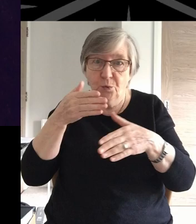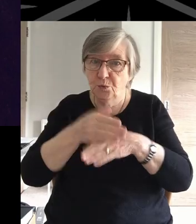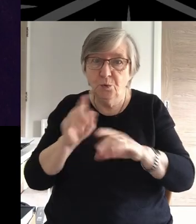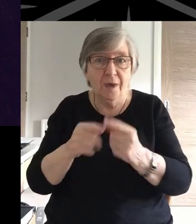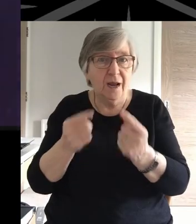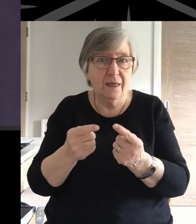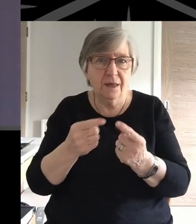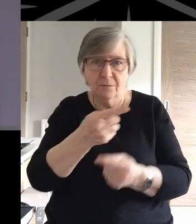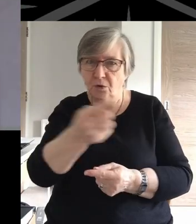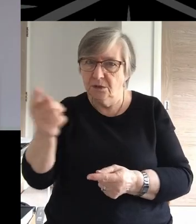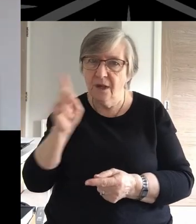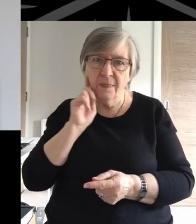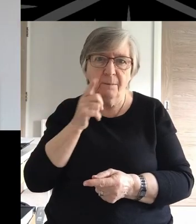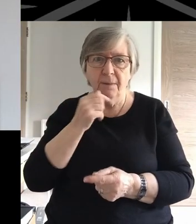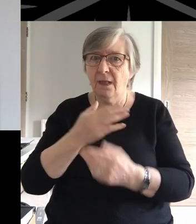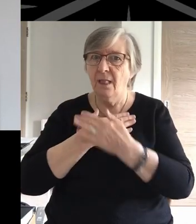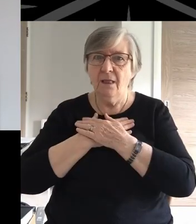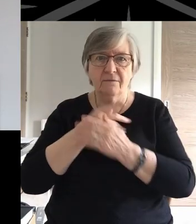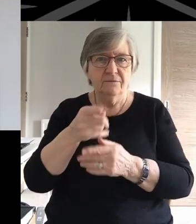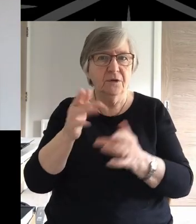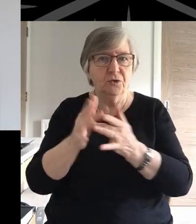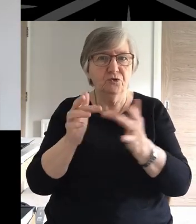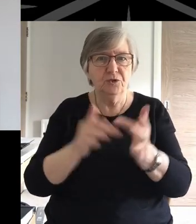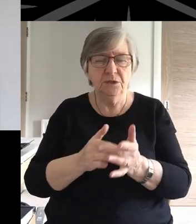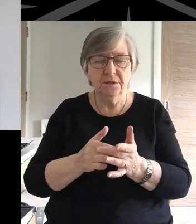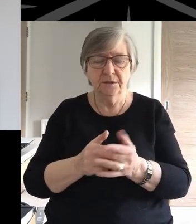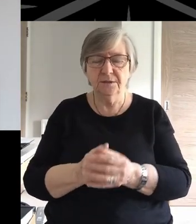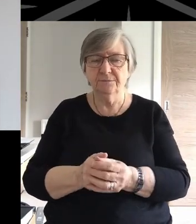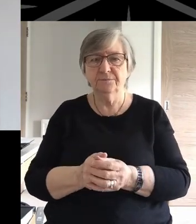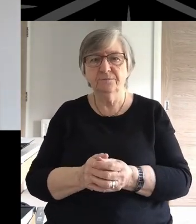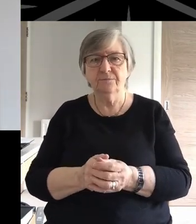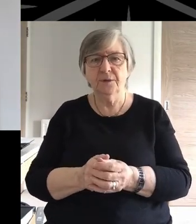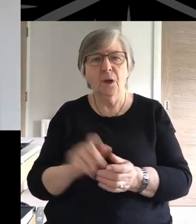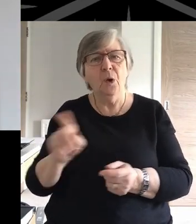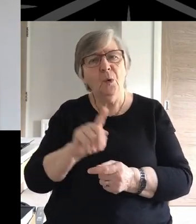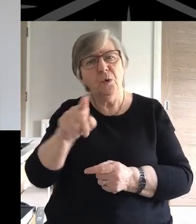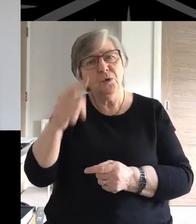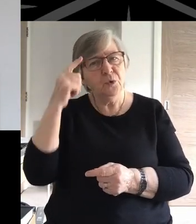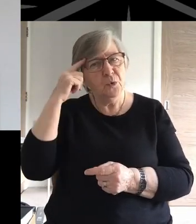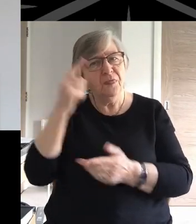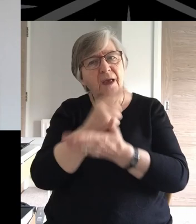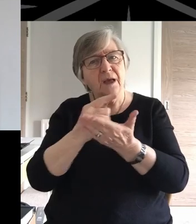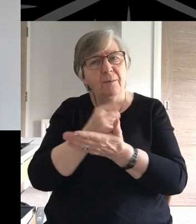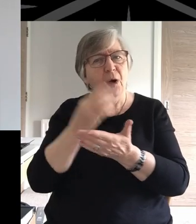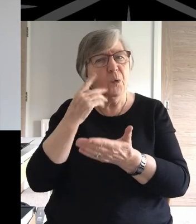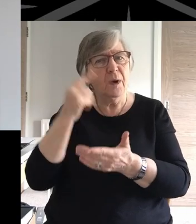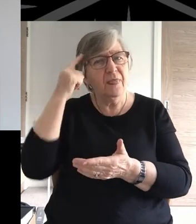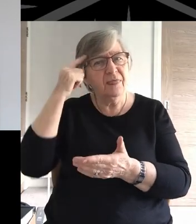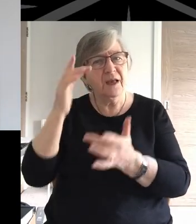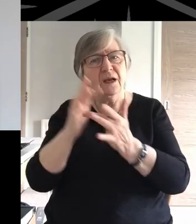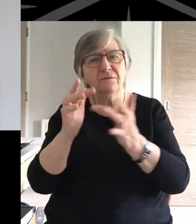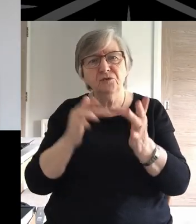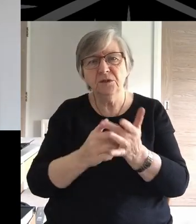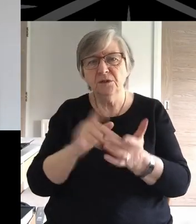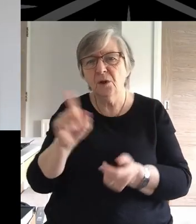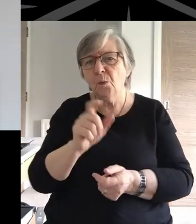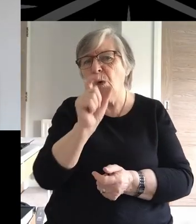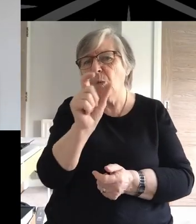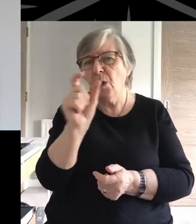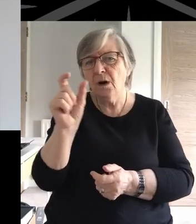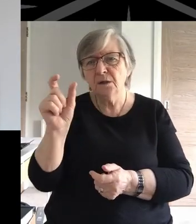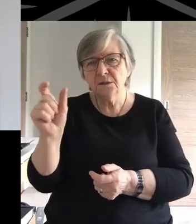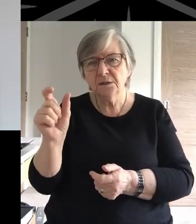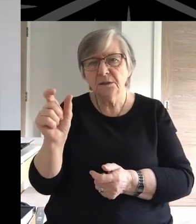people hung on every word he said. What do you associate with Jesus? What words or connotations